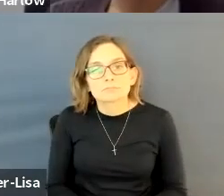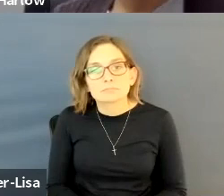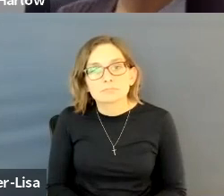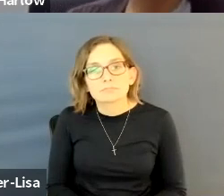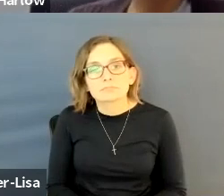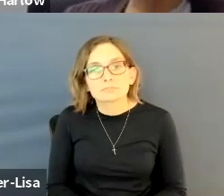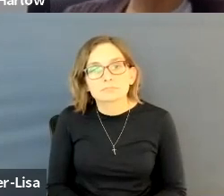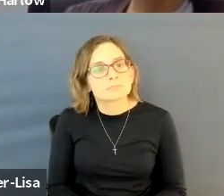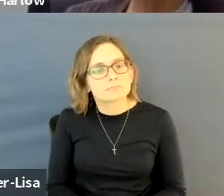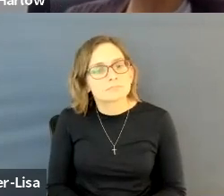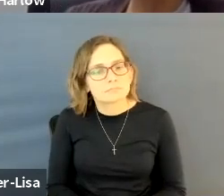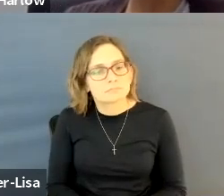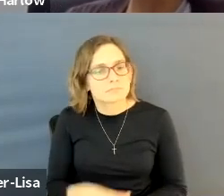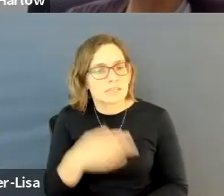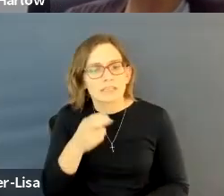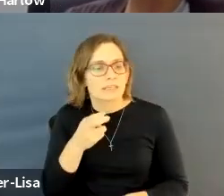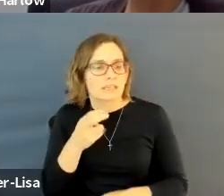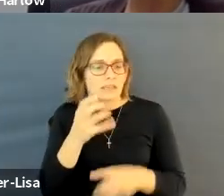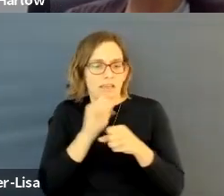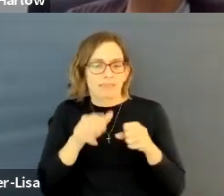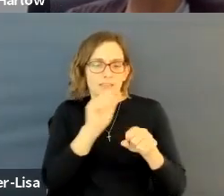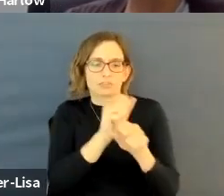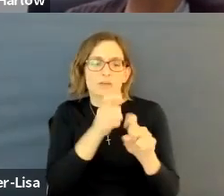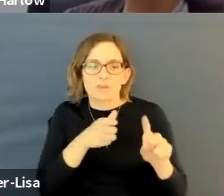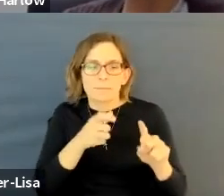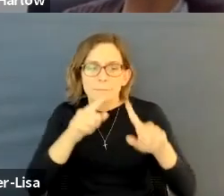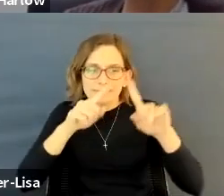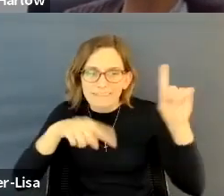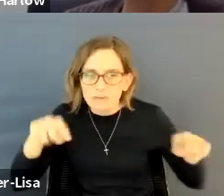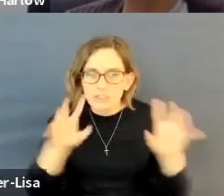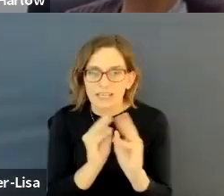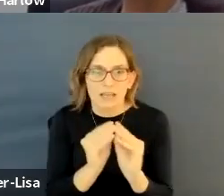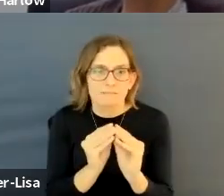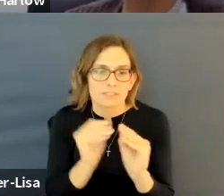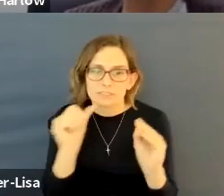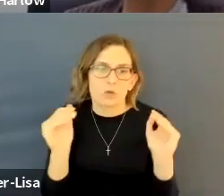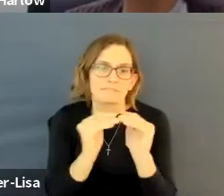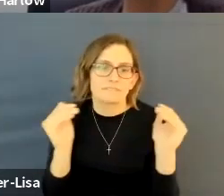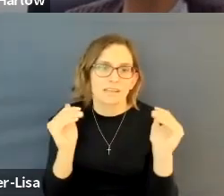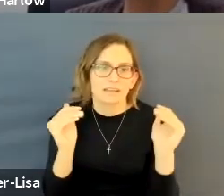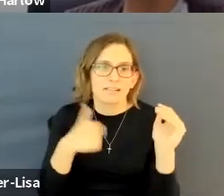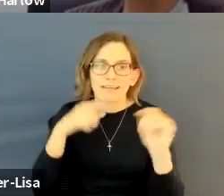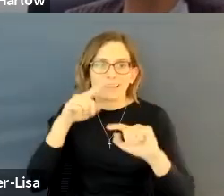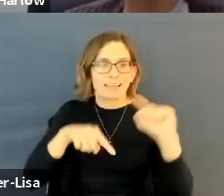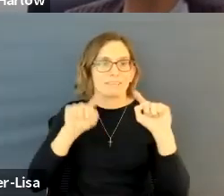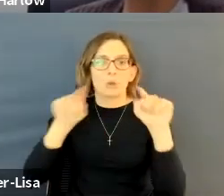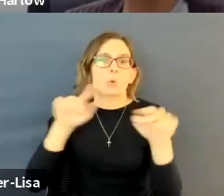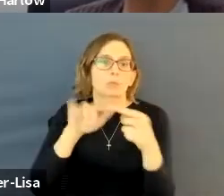Okay. Yeah, he totally got that job for my diversity conference. So unfair. I mean, I can't even go to